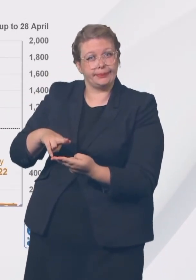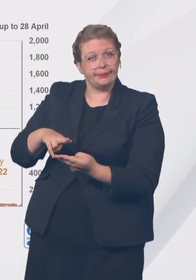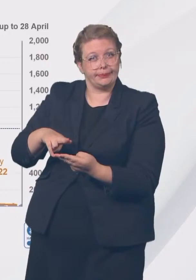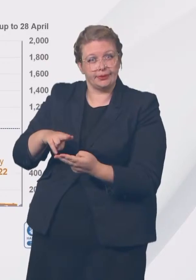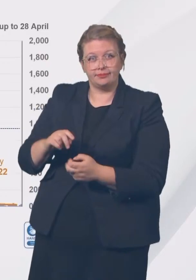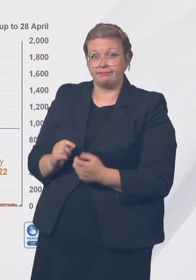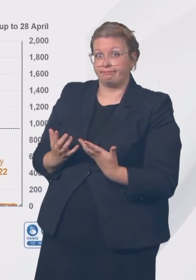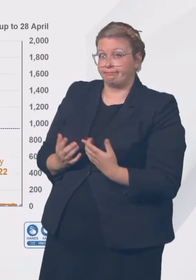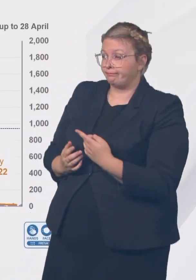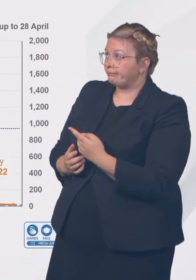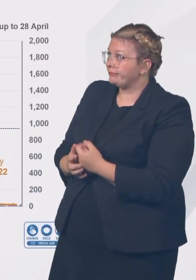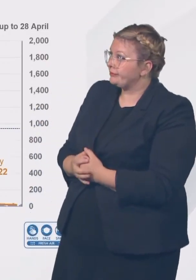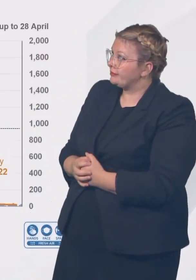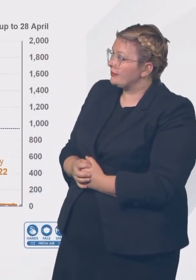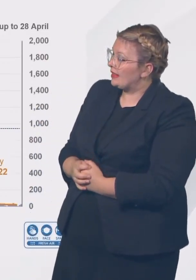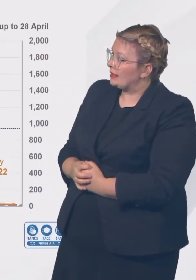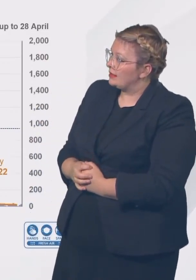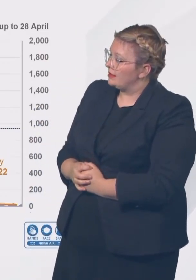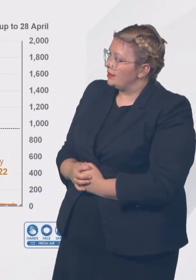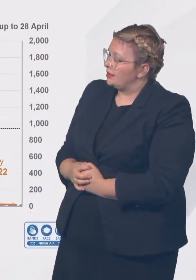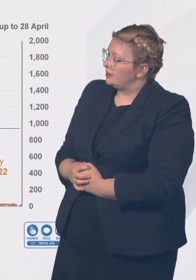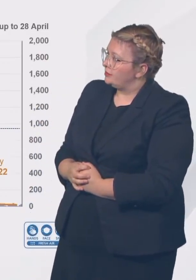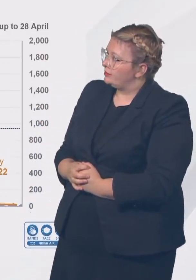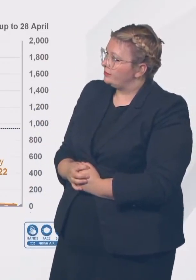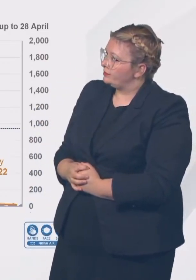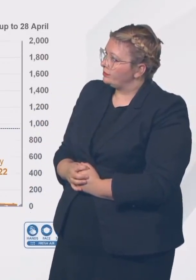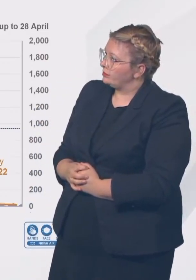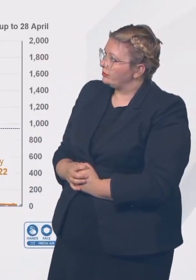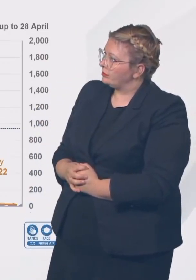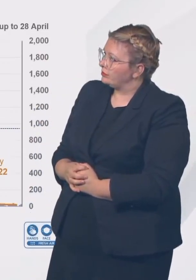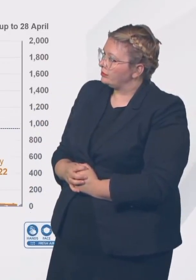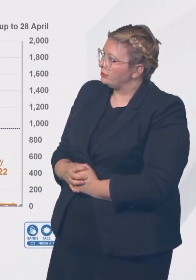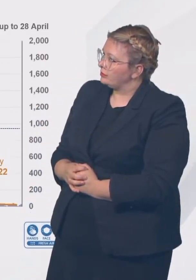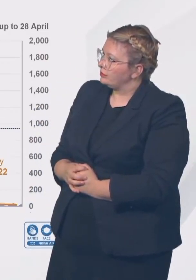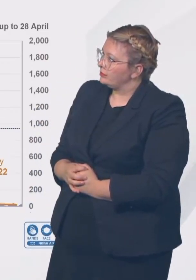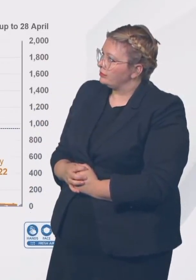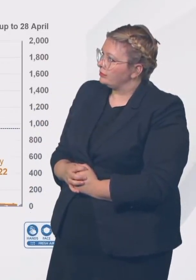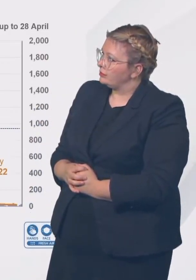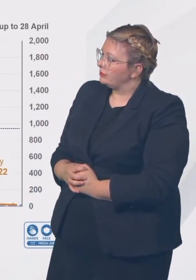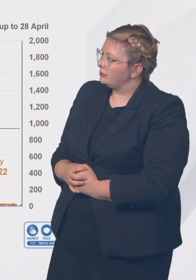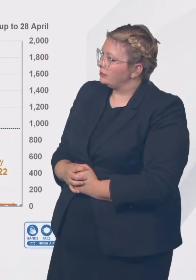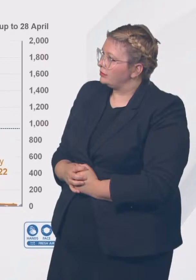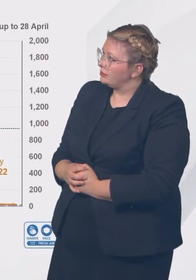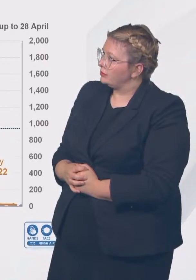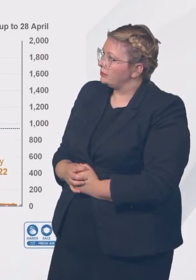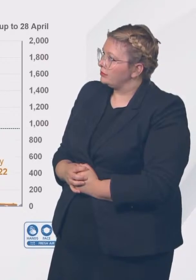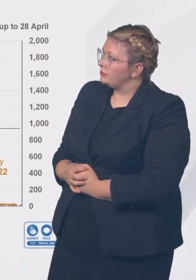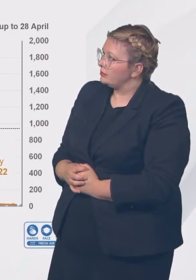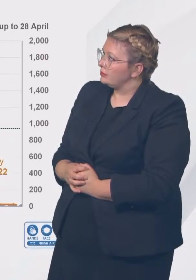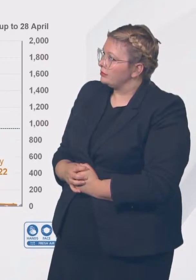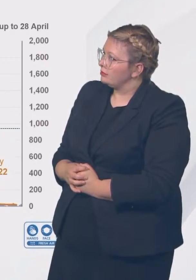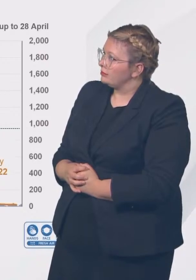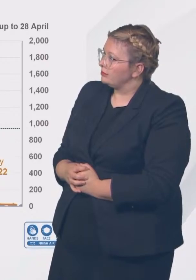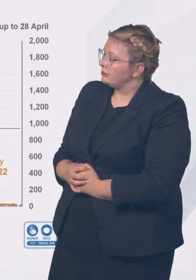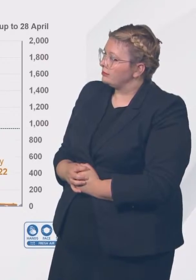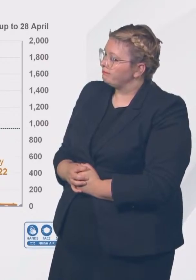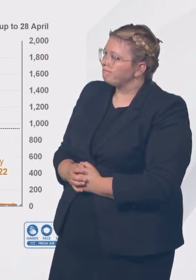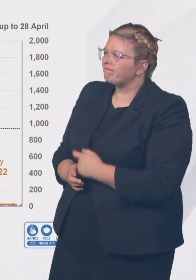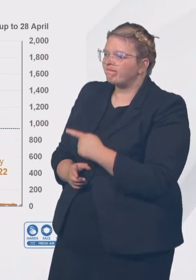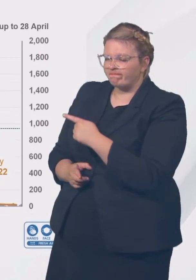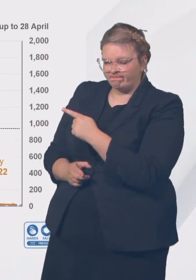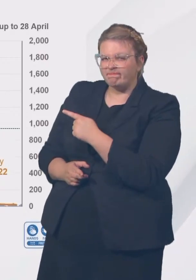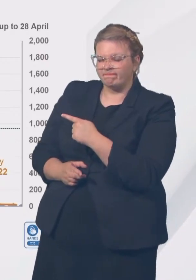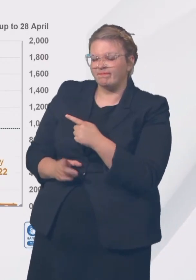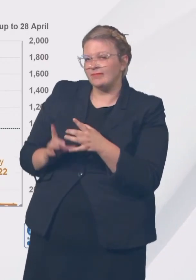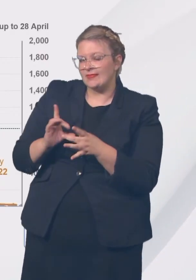Turning now, unfortunately, to deaths, you can see the size of the third peak in the